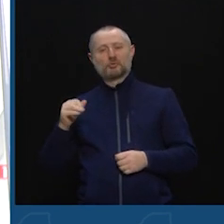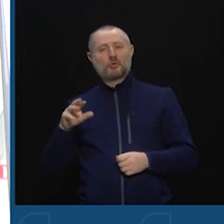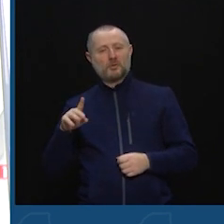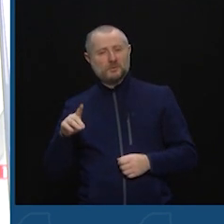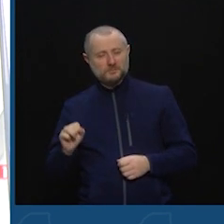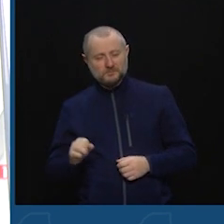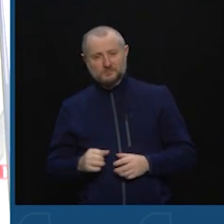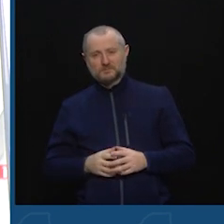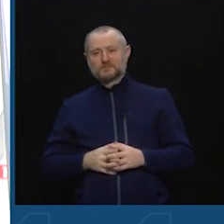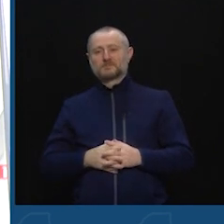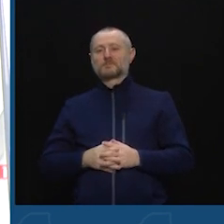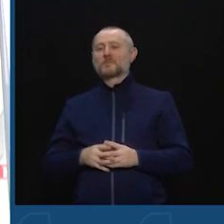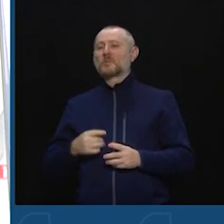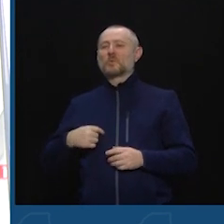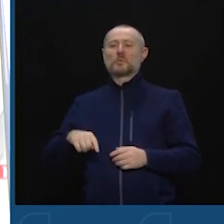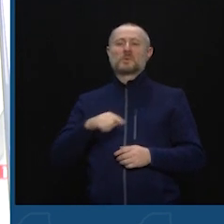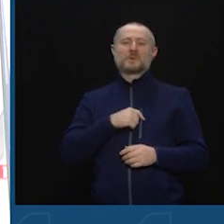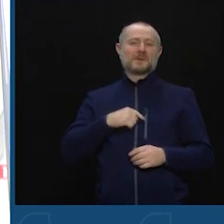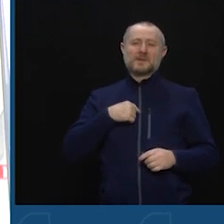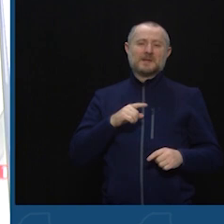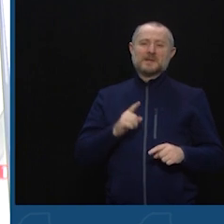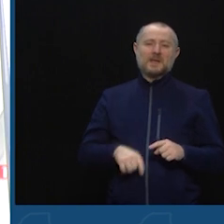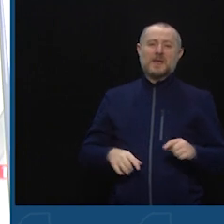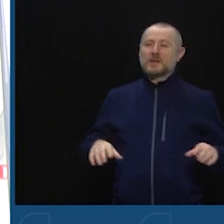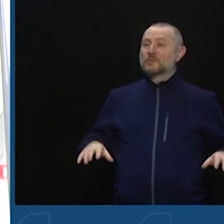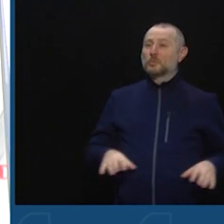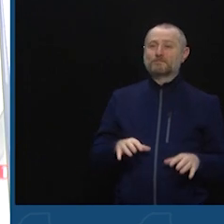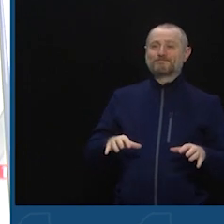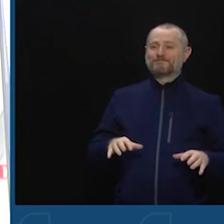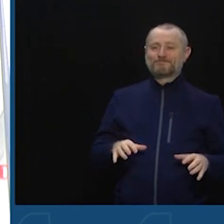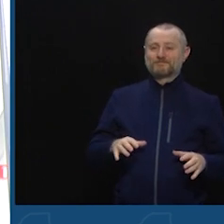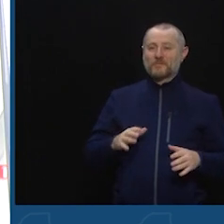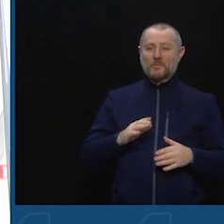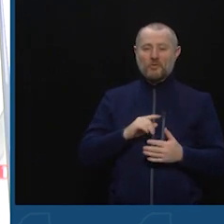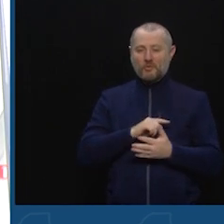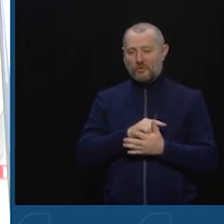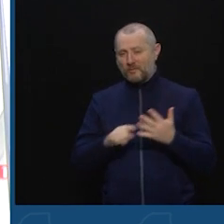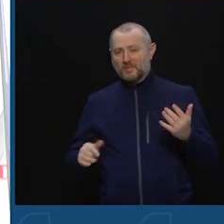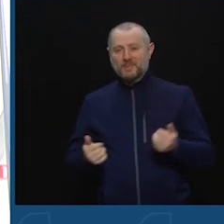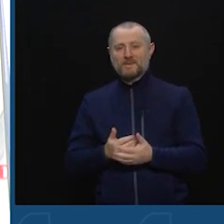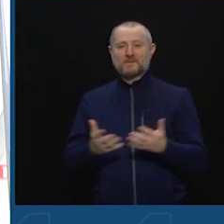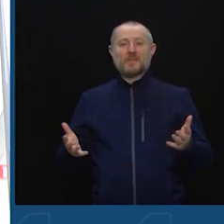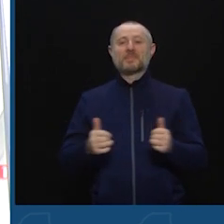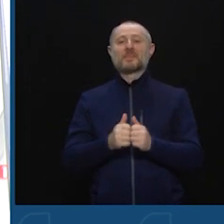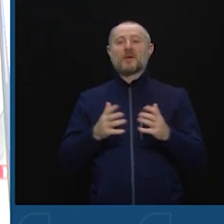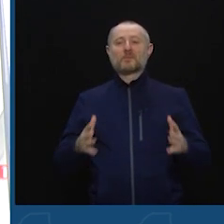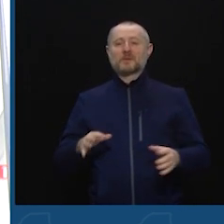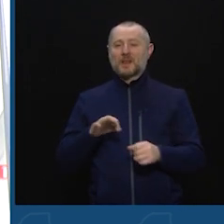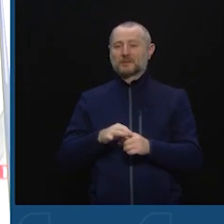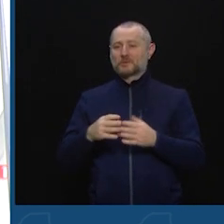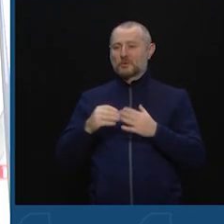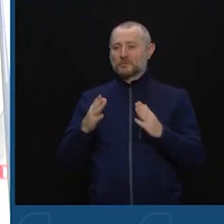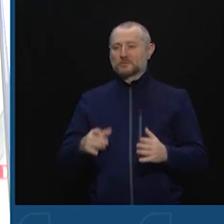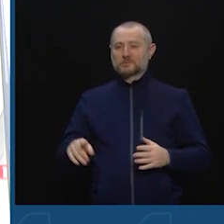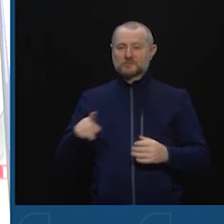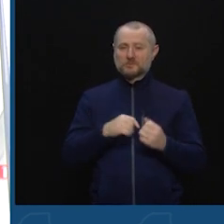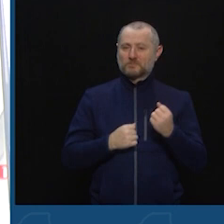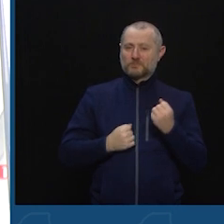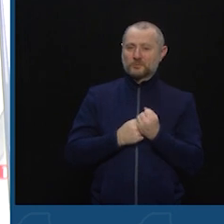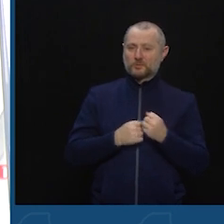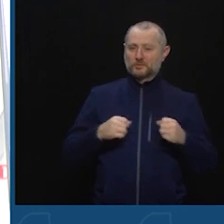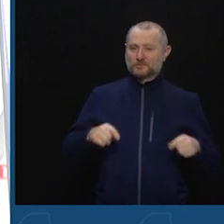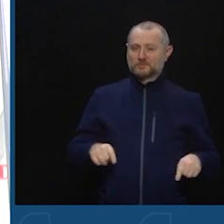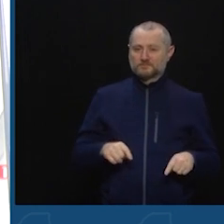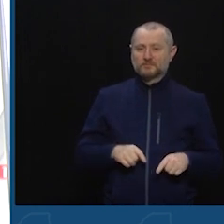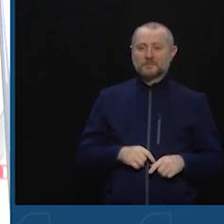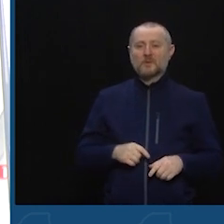what we do without the support of our elected officials. And so I'm going